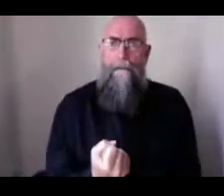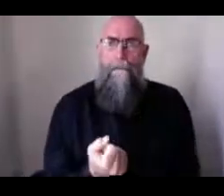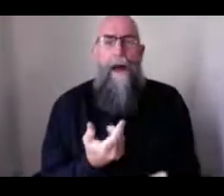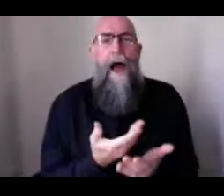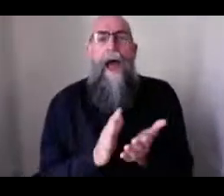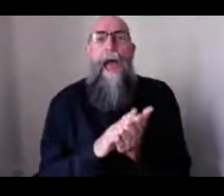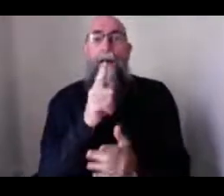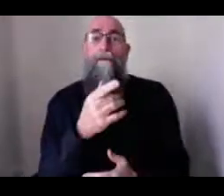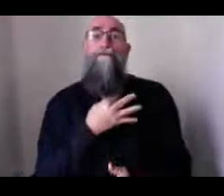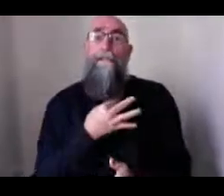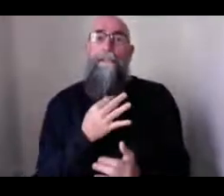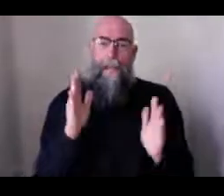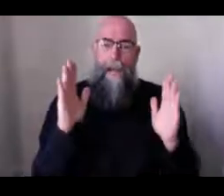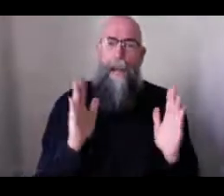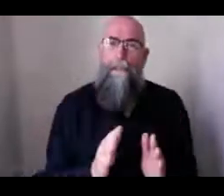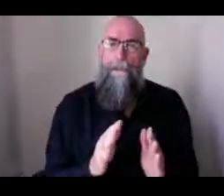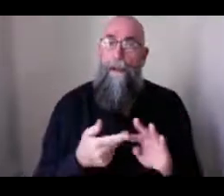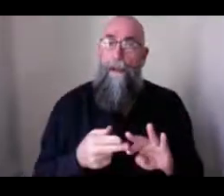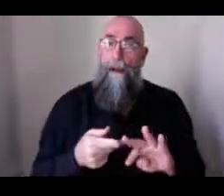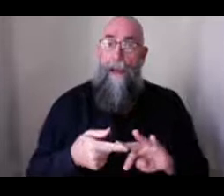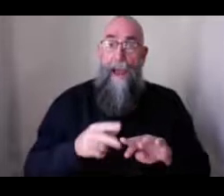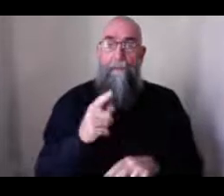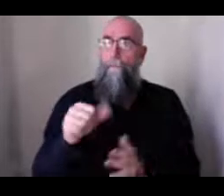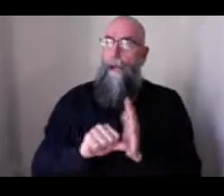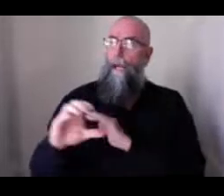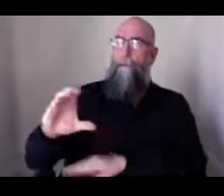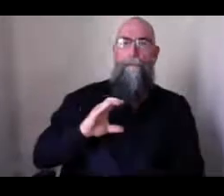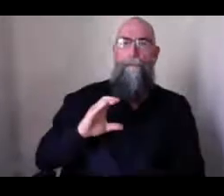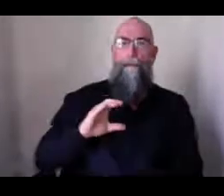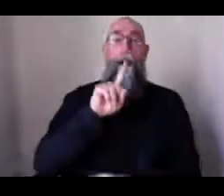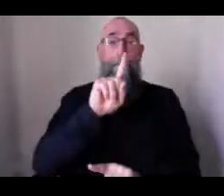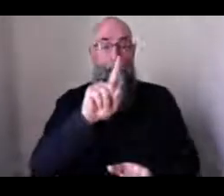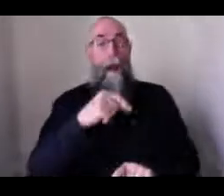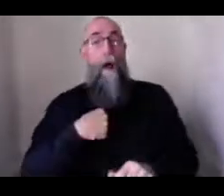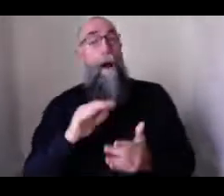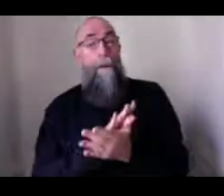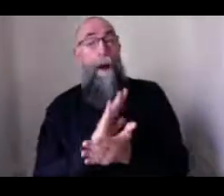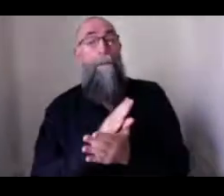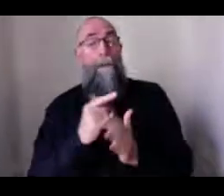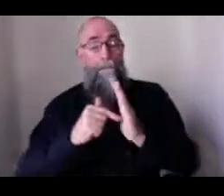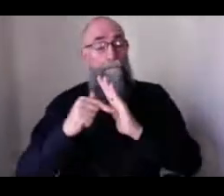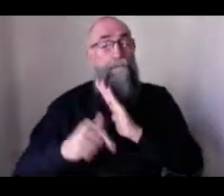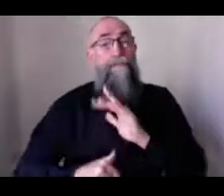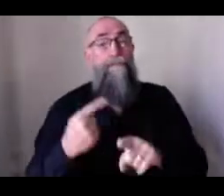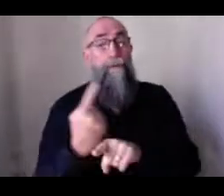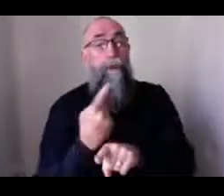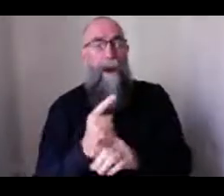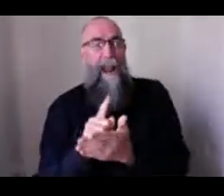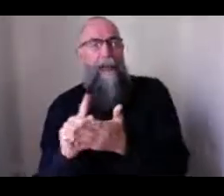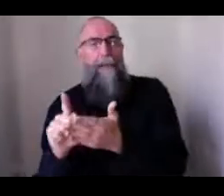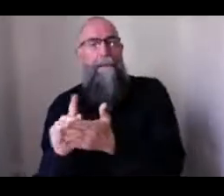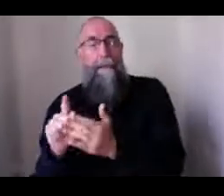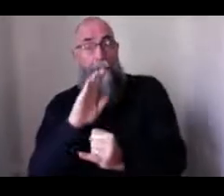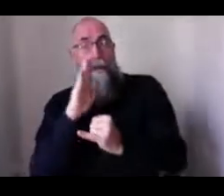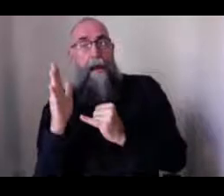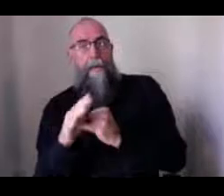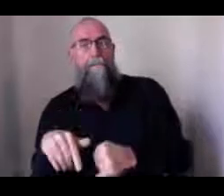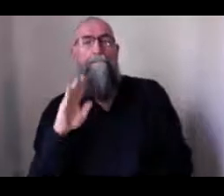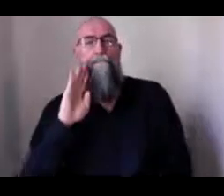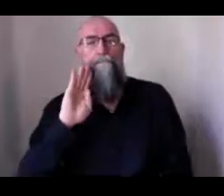risks? I'm happy to talk about at the end, like if you have any questions related to what is currently the major risk at the moment, which